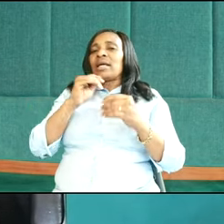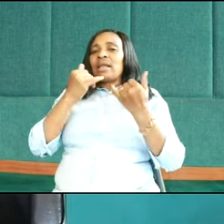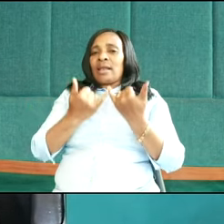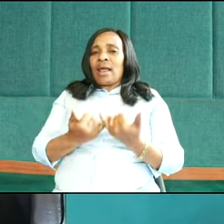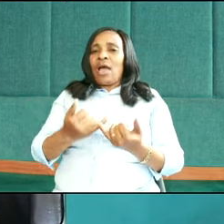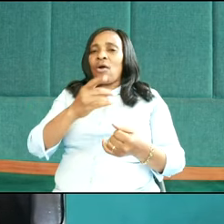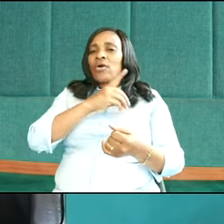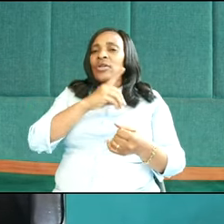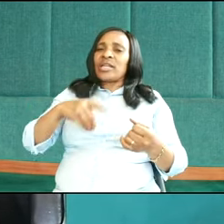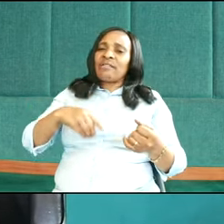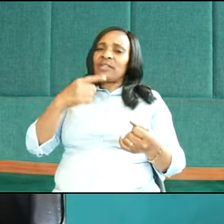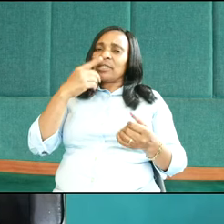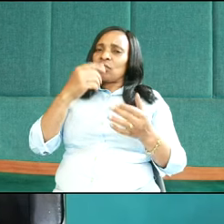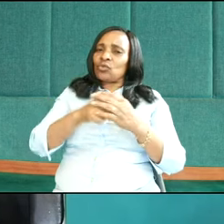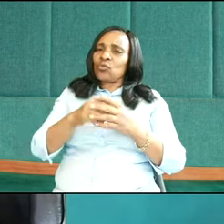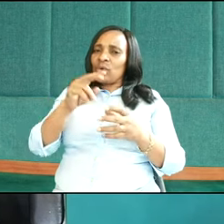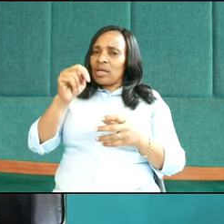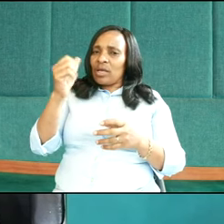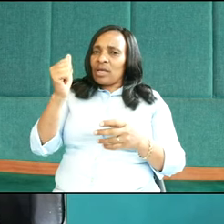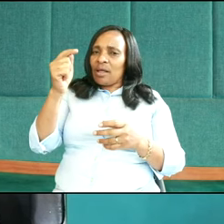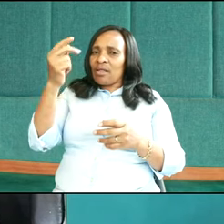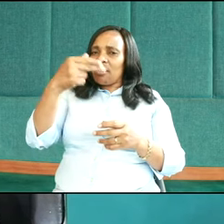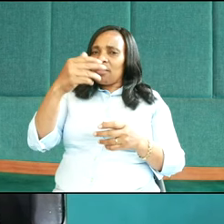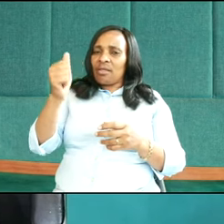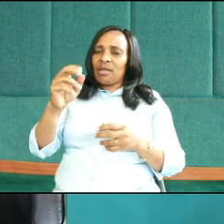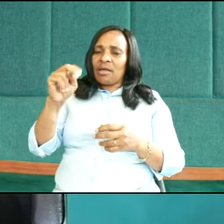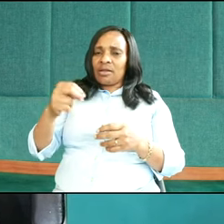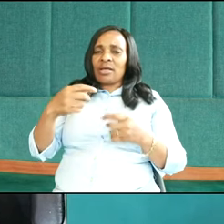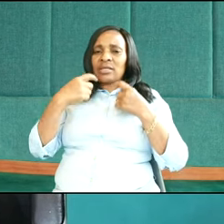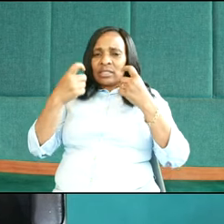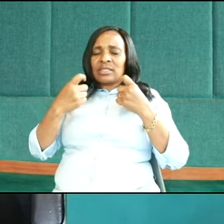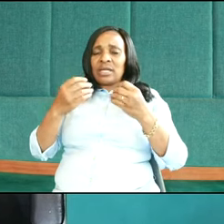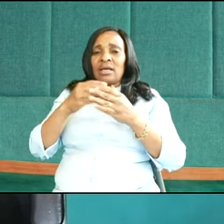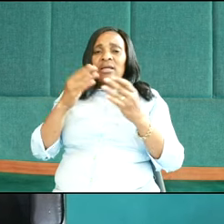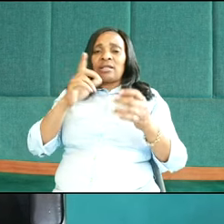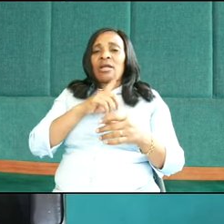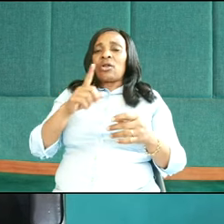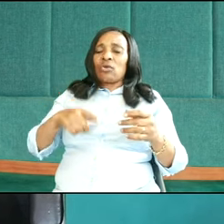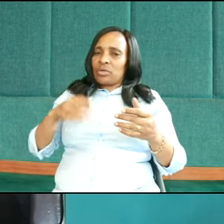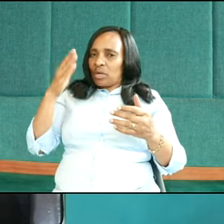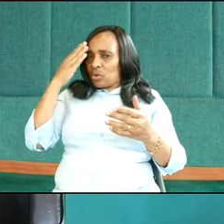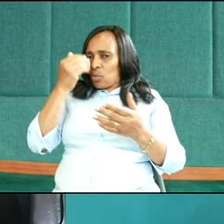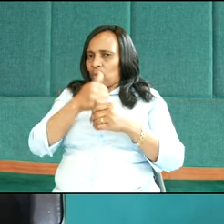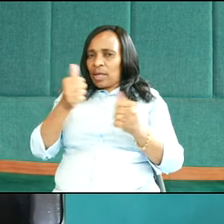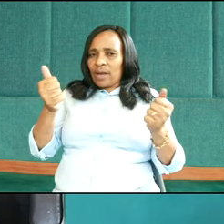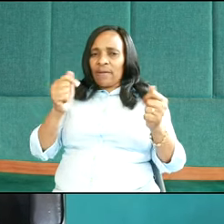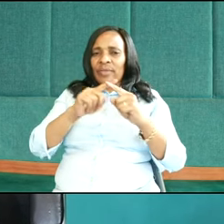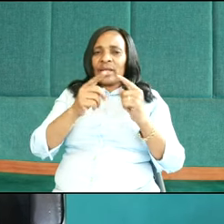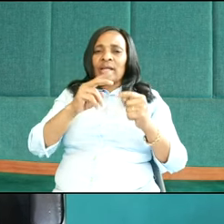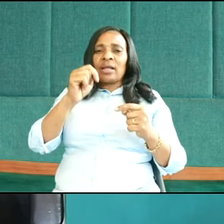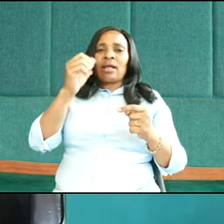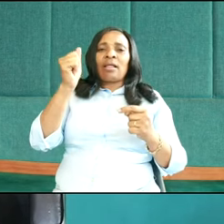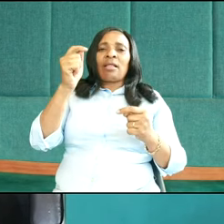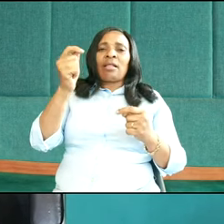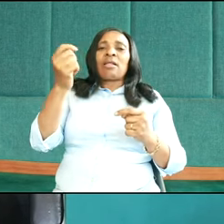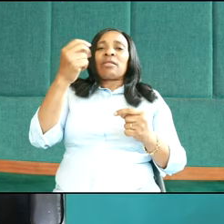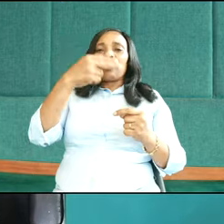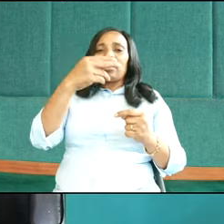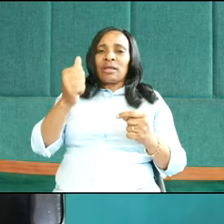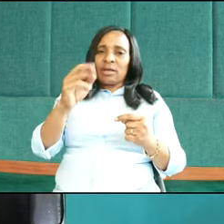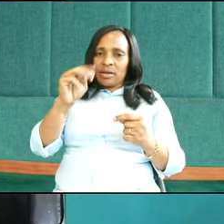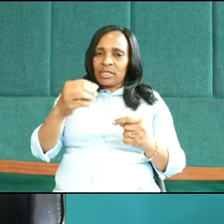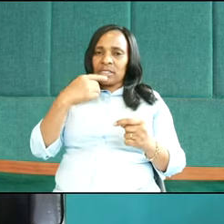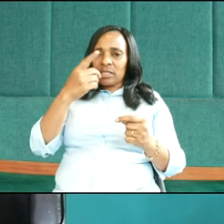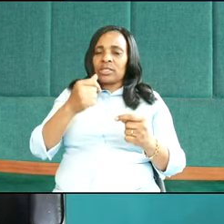David. Then David said to Nathan, "I have sinned against the Lord." Nathan replied, "The Lord has taken away your